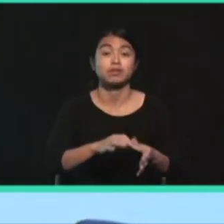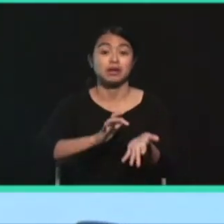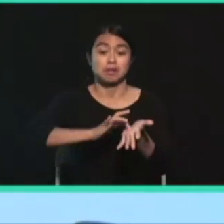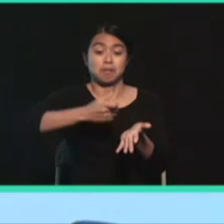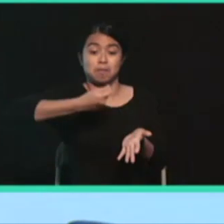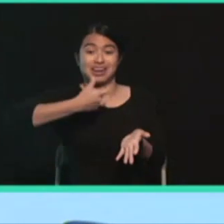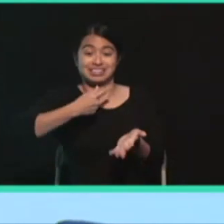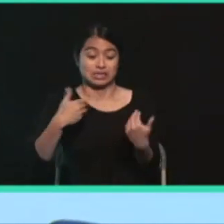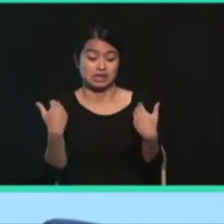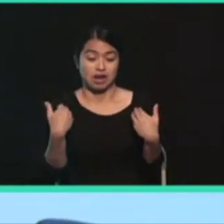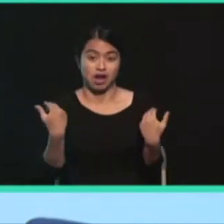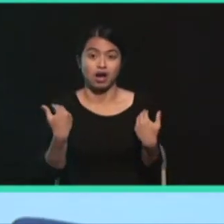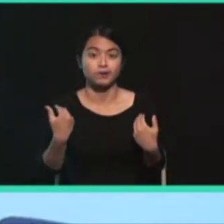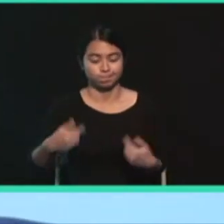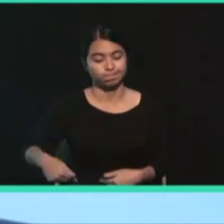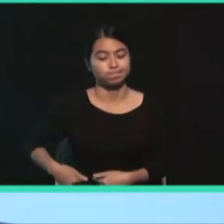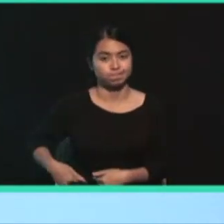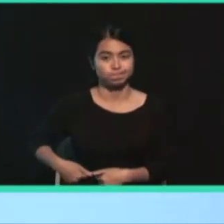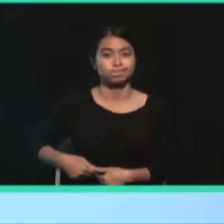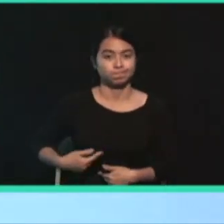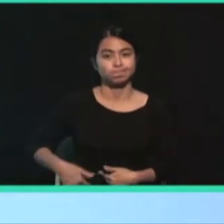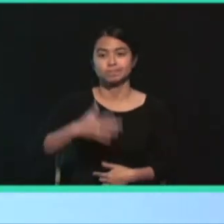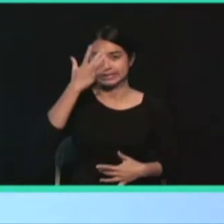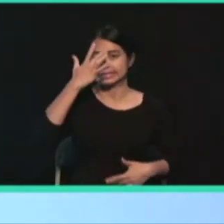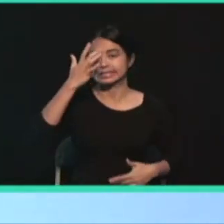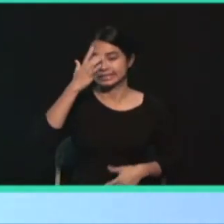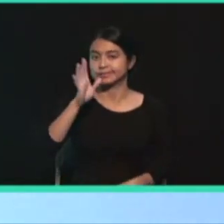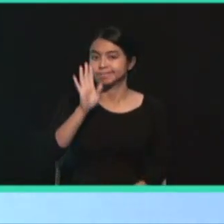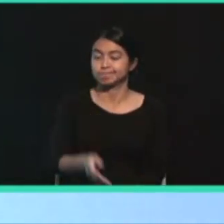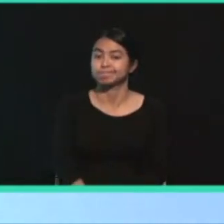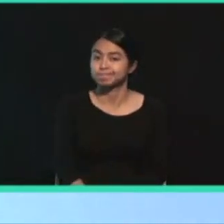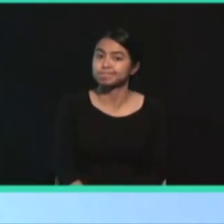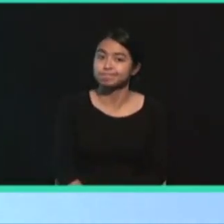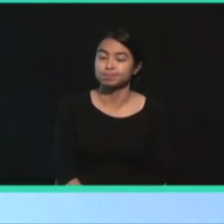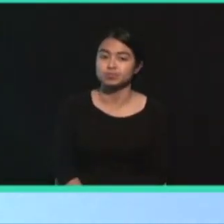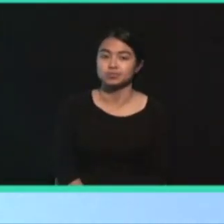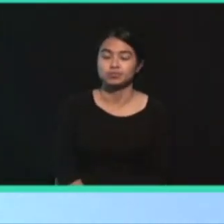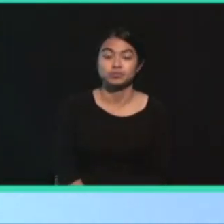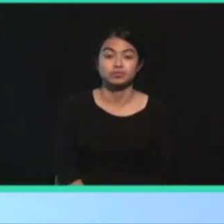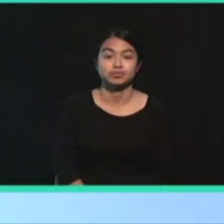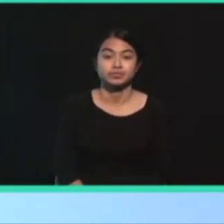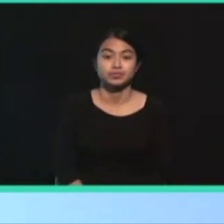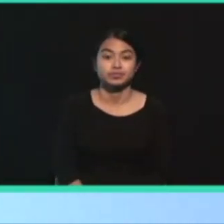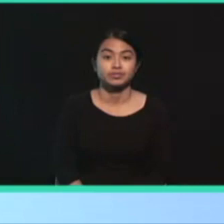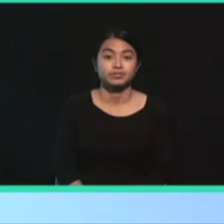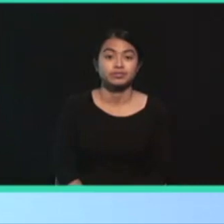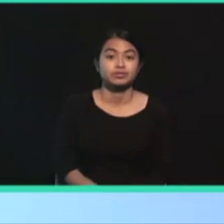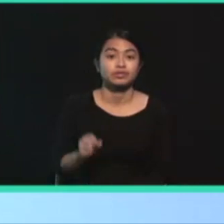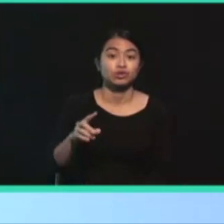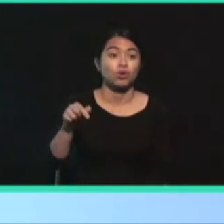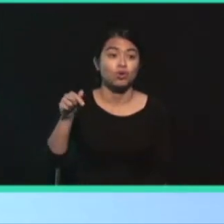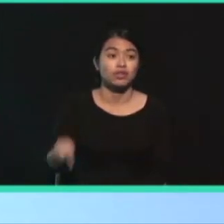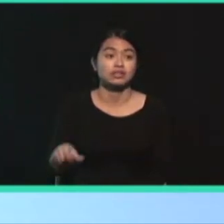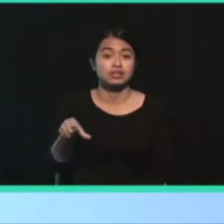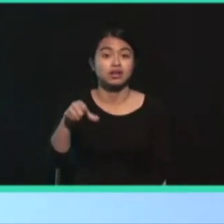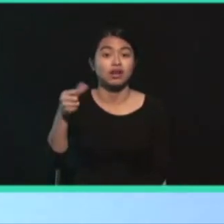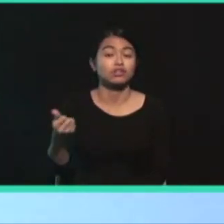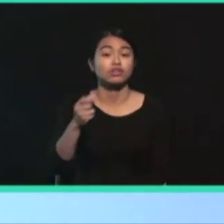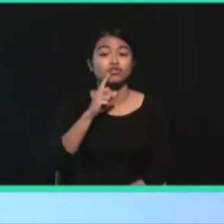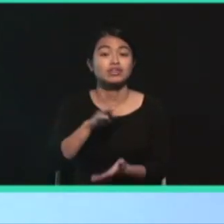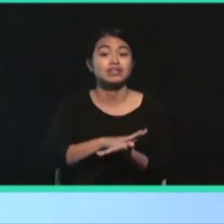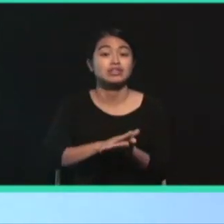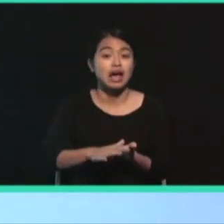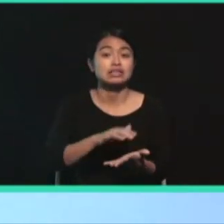where the microbiome must be involved in its pathophysiology. And this is another very nice